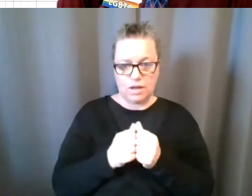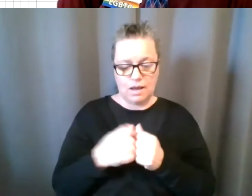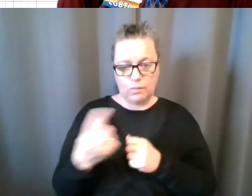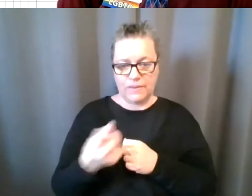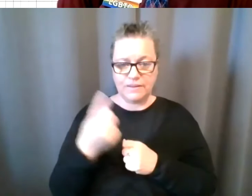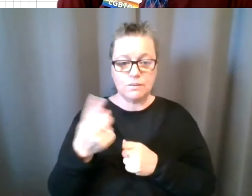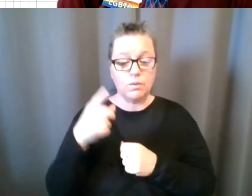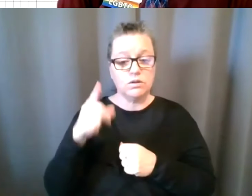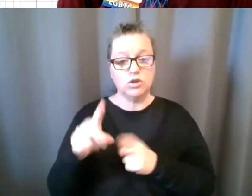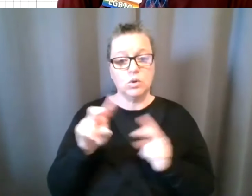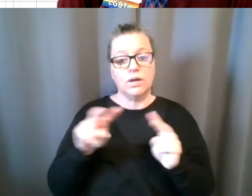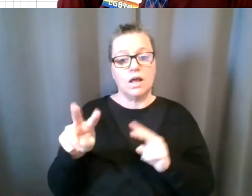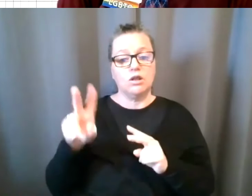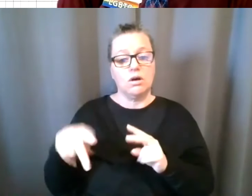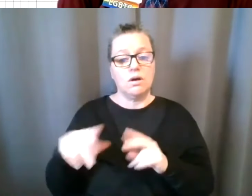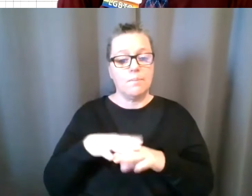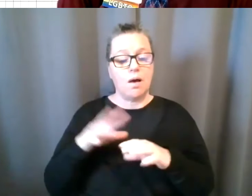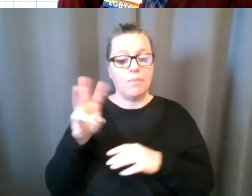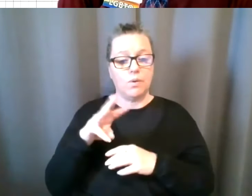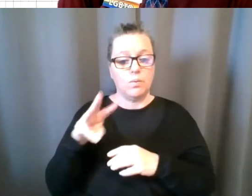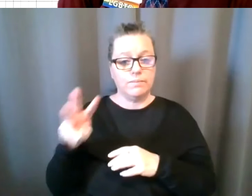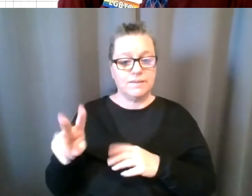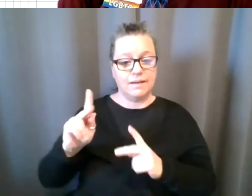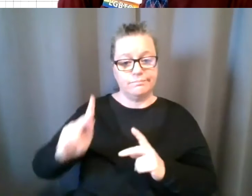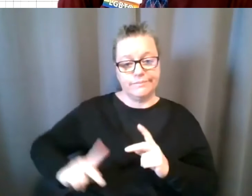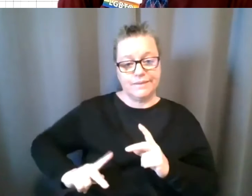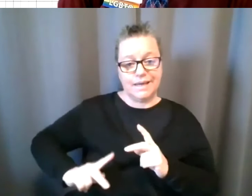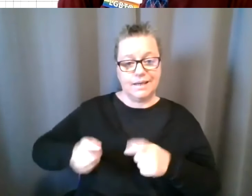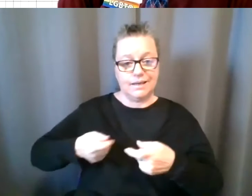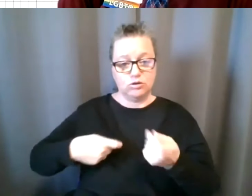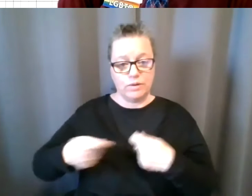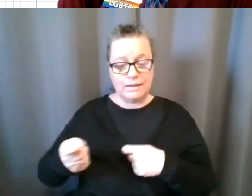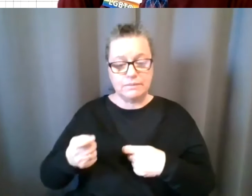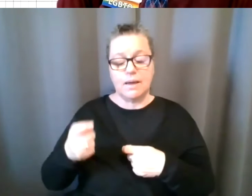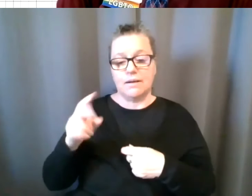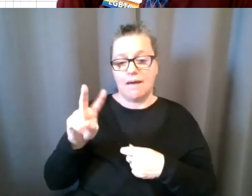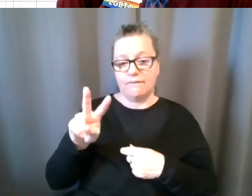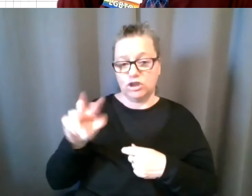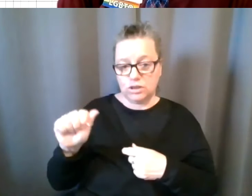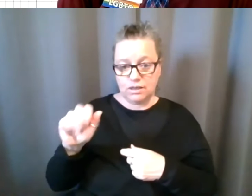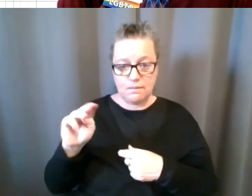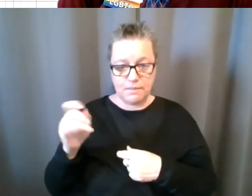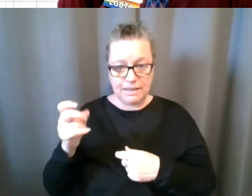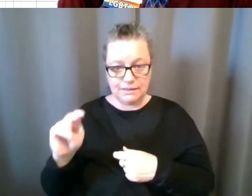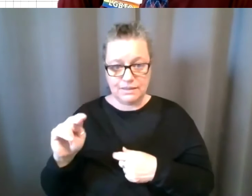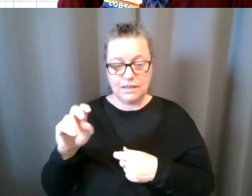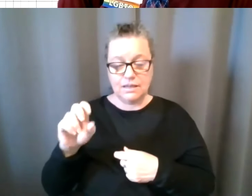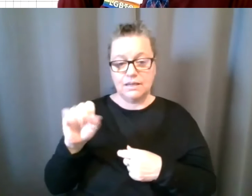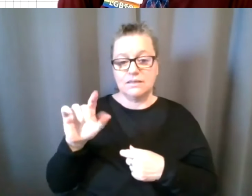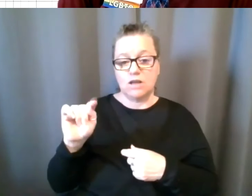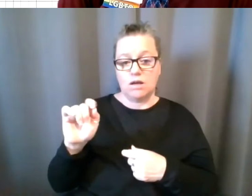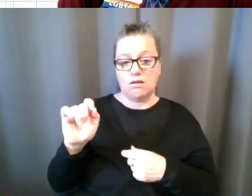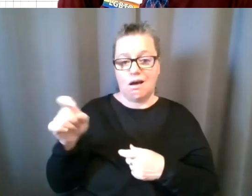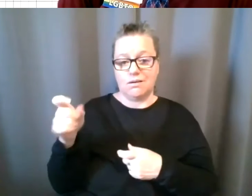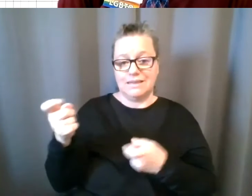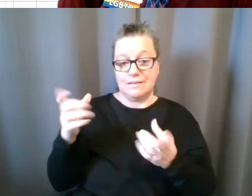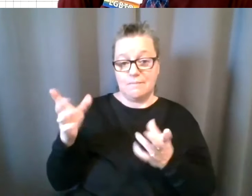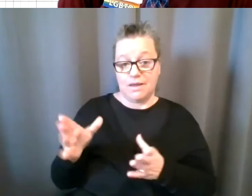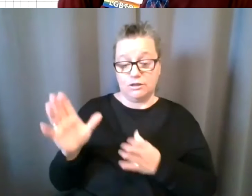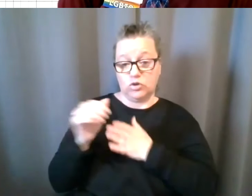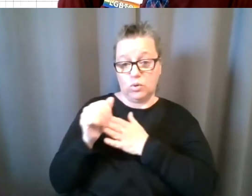you can just look us up on our website, look at Kidney Transplant Nephrology Departments at Virginia Mason. And Scott Ox is the manager there who led that